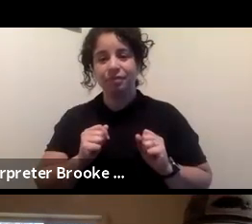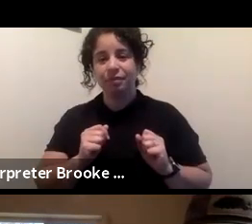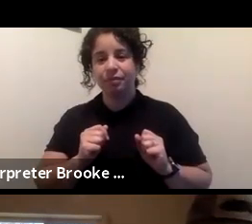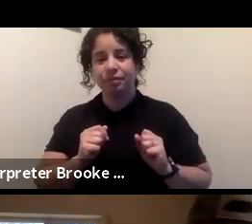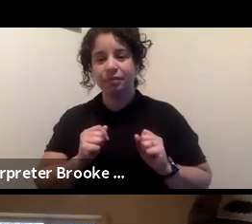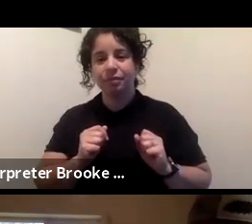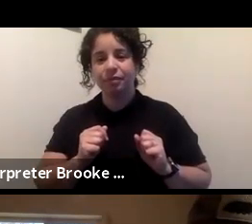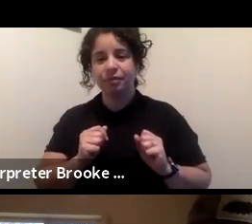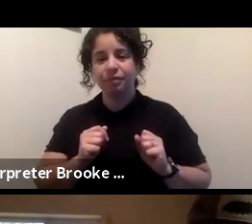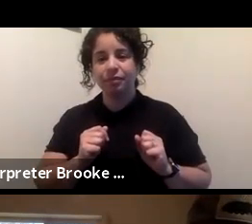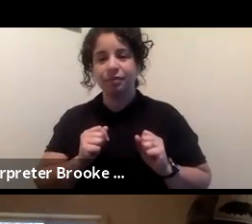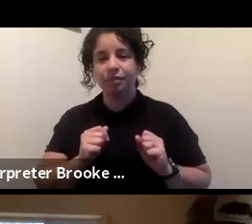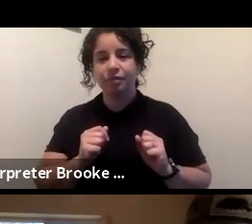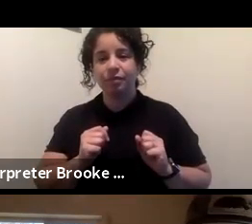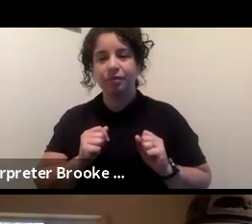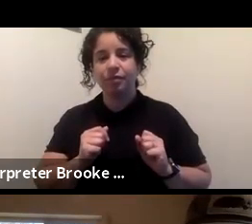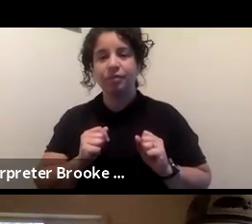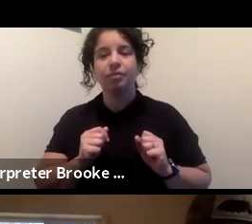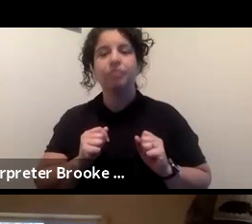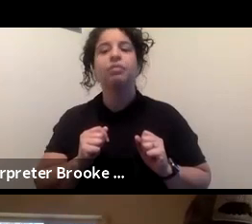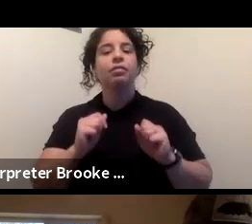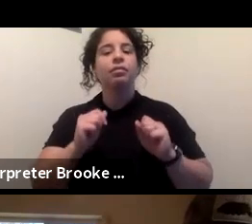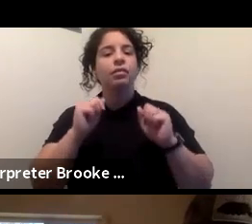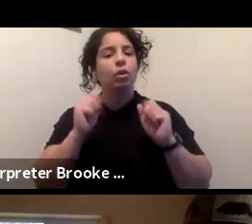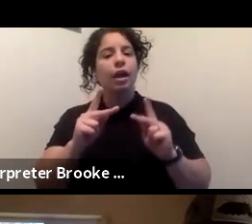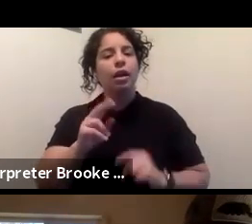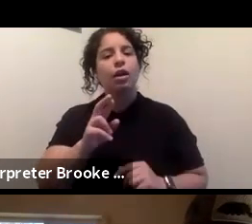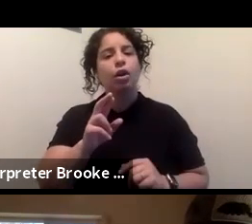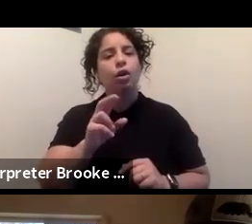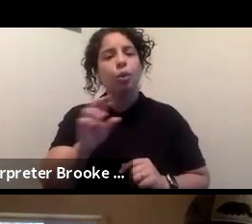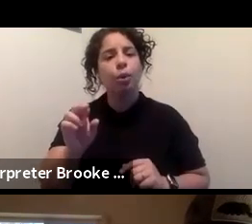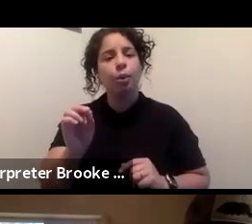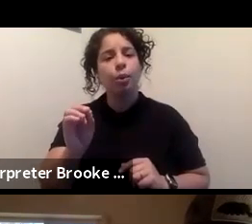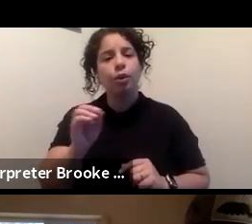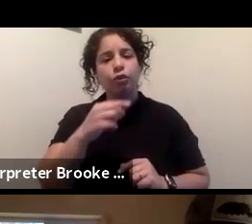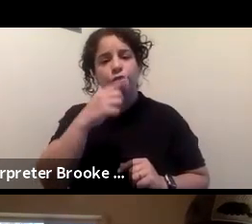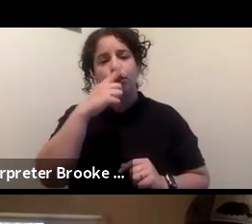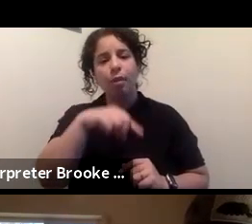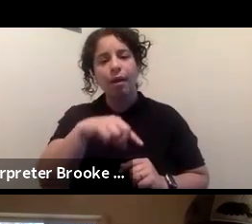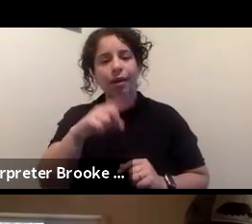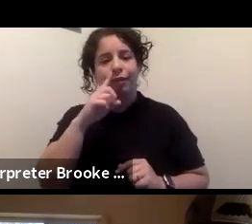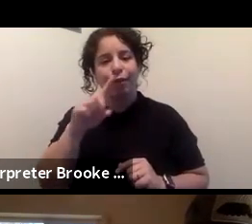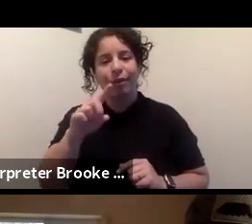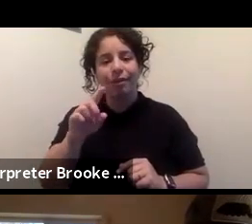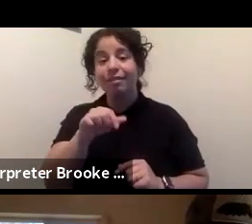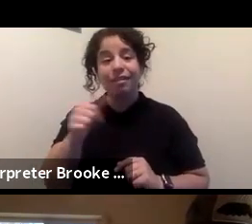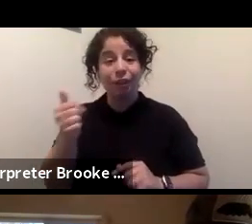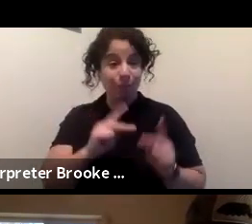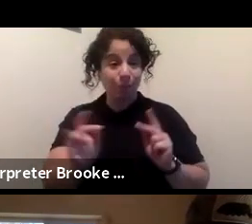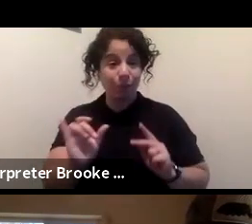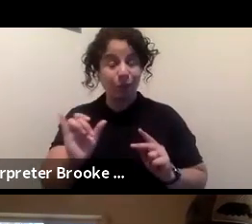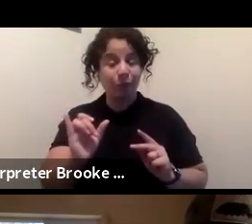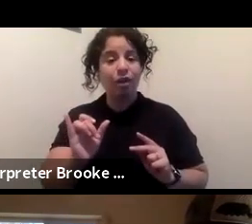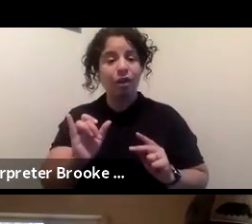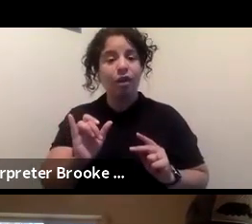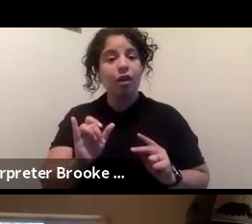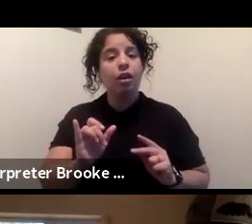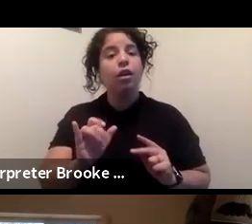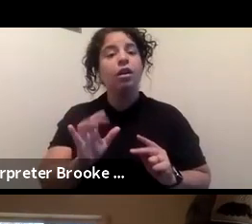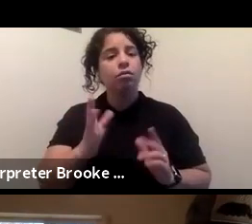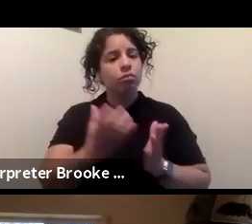So Rue, could you give, also just for everybody else, a physical